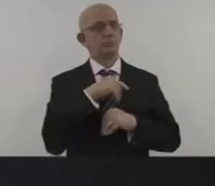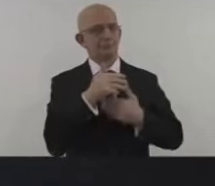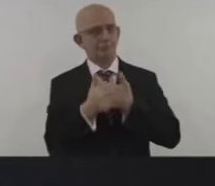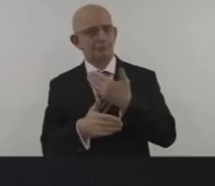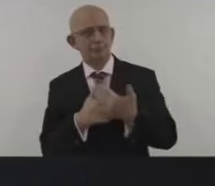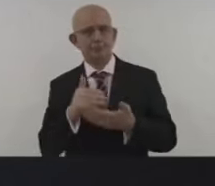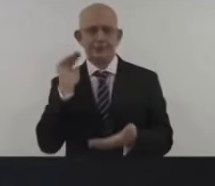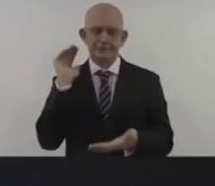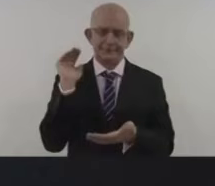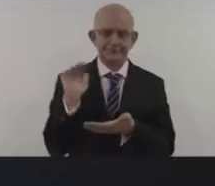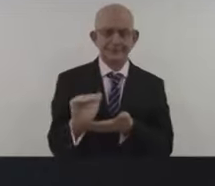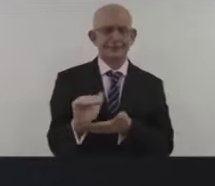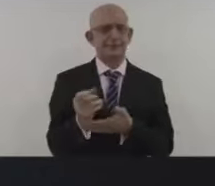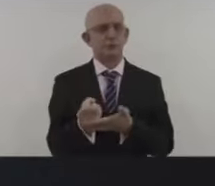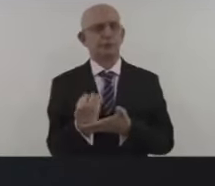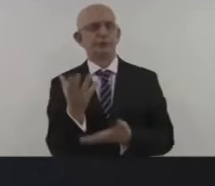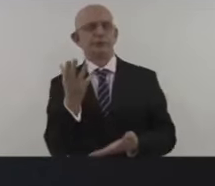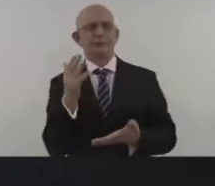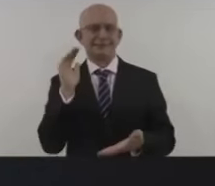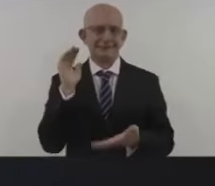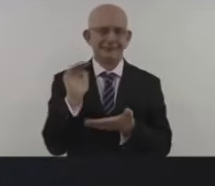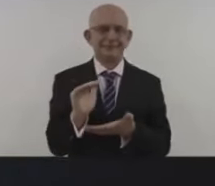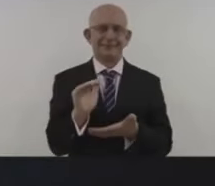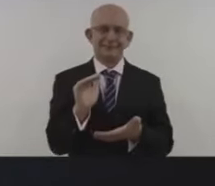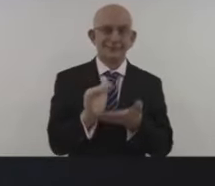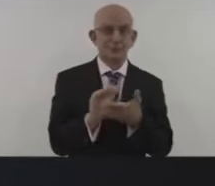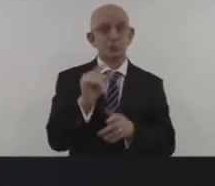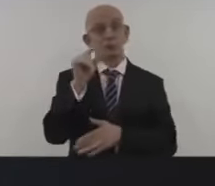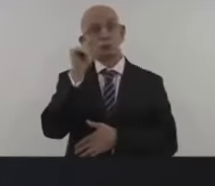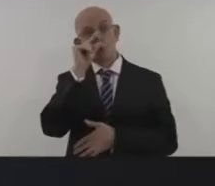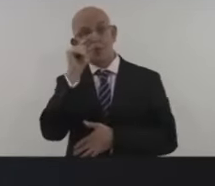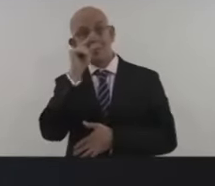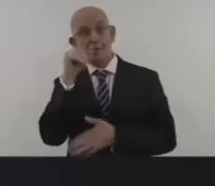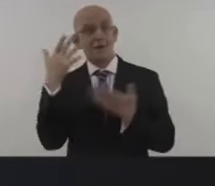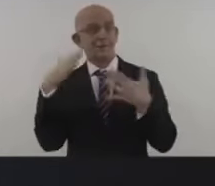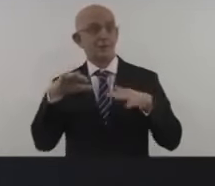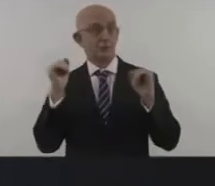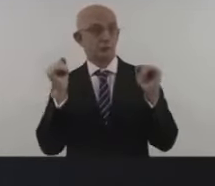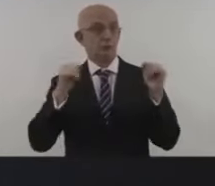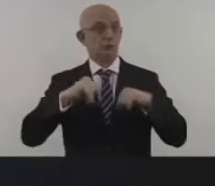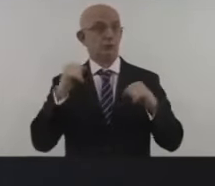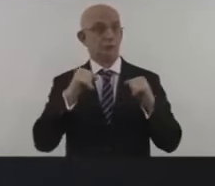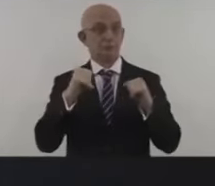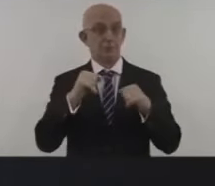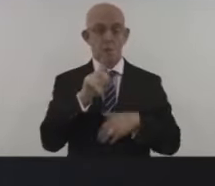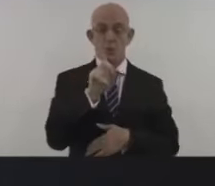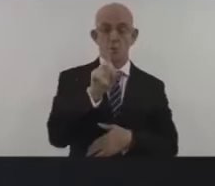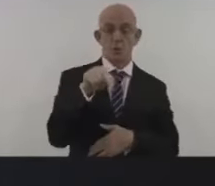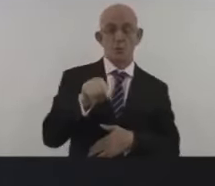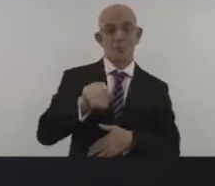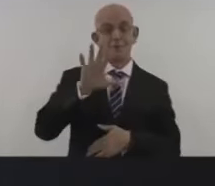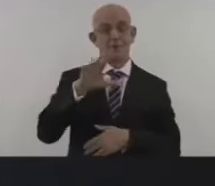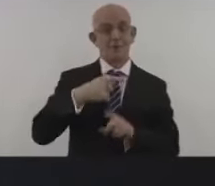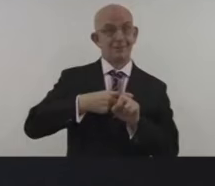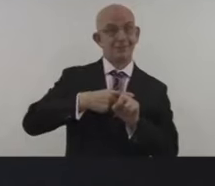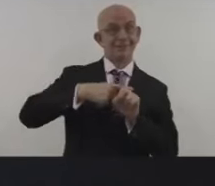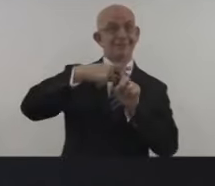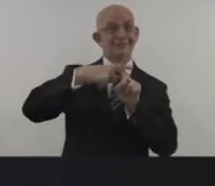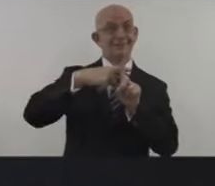And even as temperatures rise, the implementation of our agreements must claw them